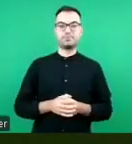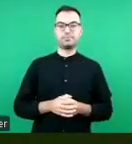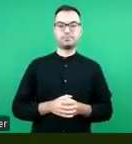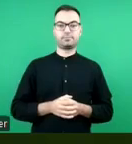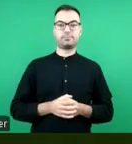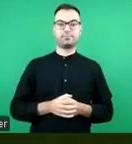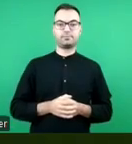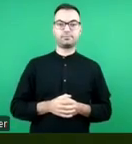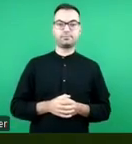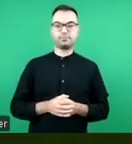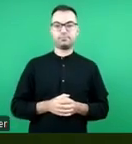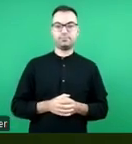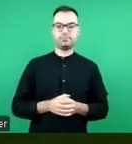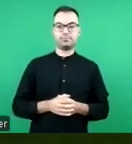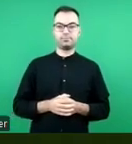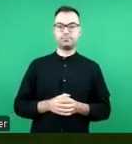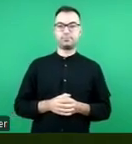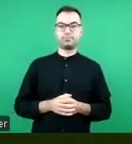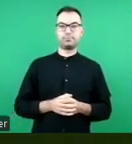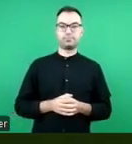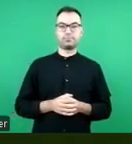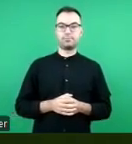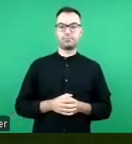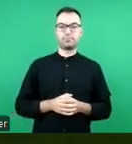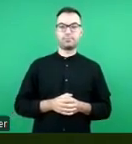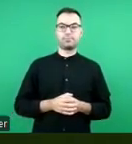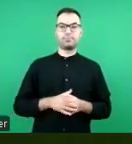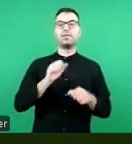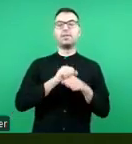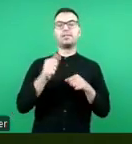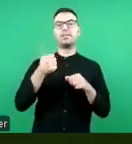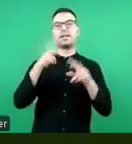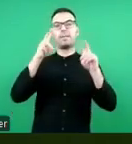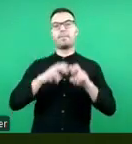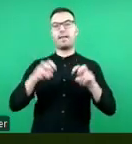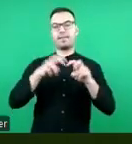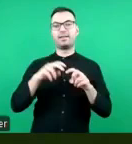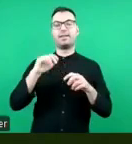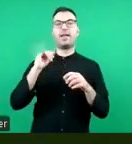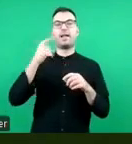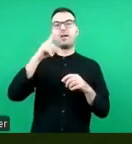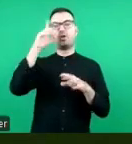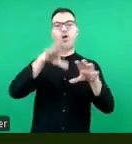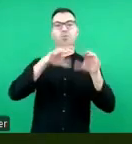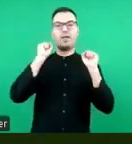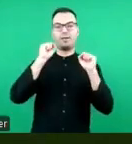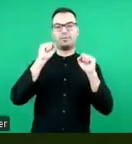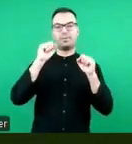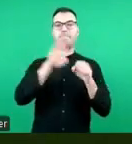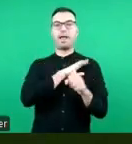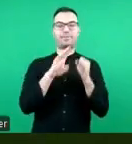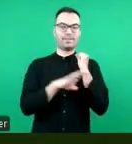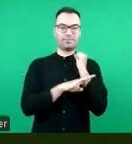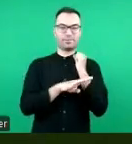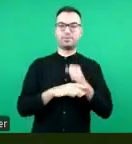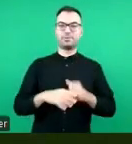is actually a few research on human dimension and the perception of deadwood. And we adapted a